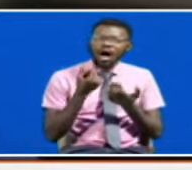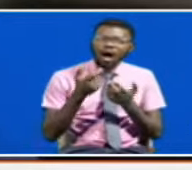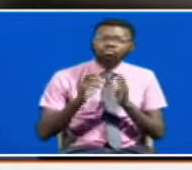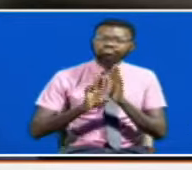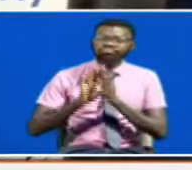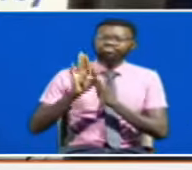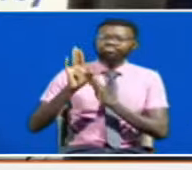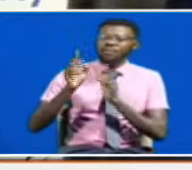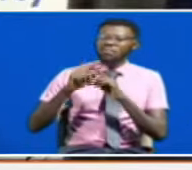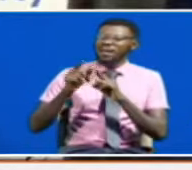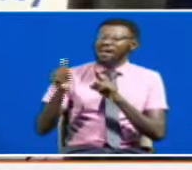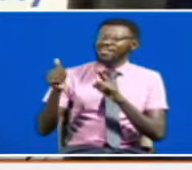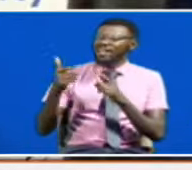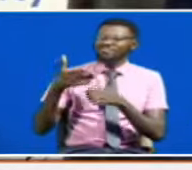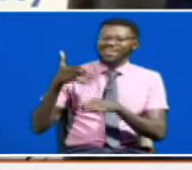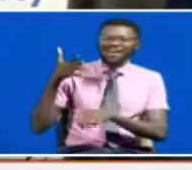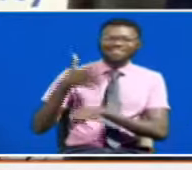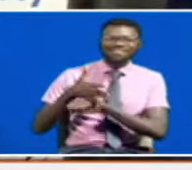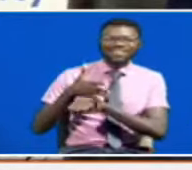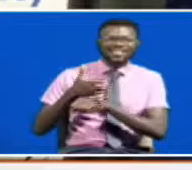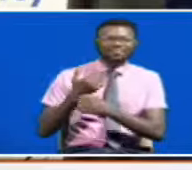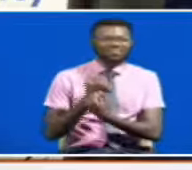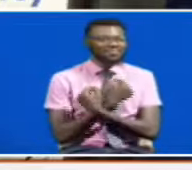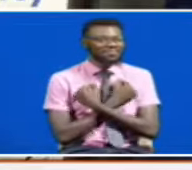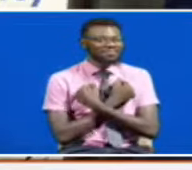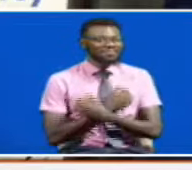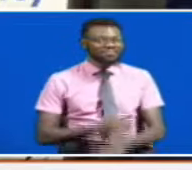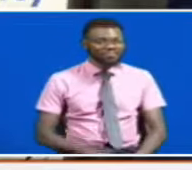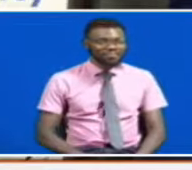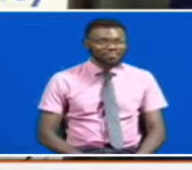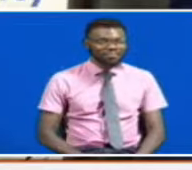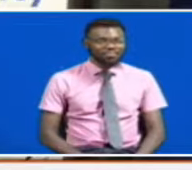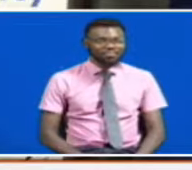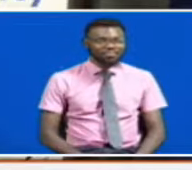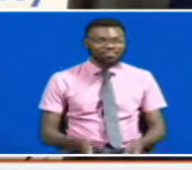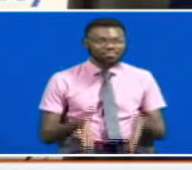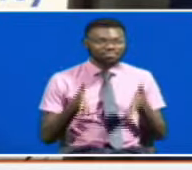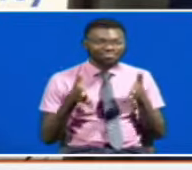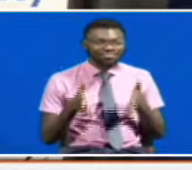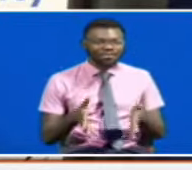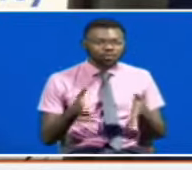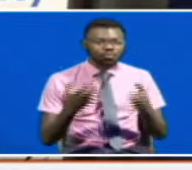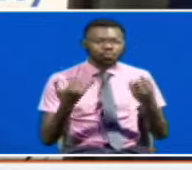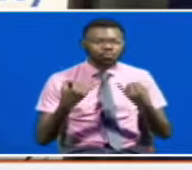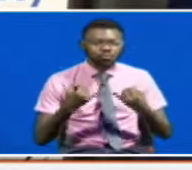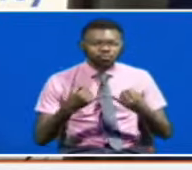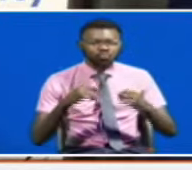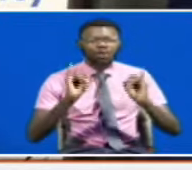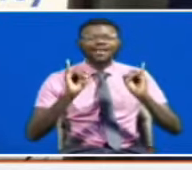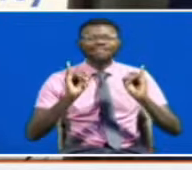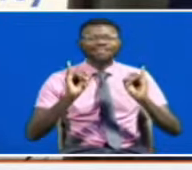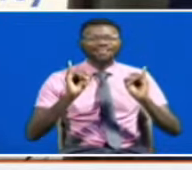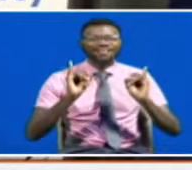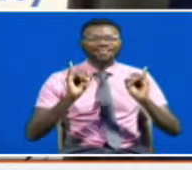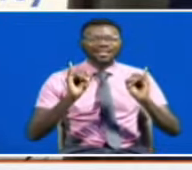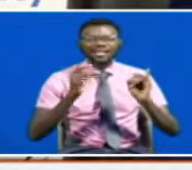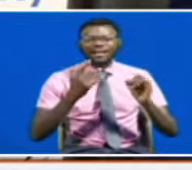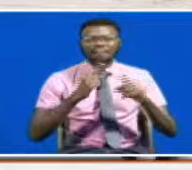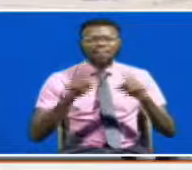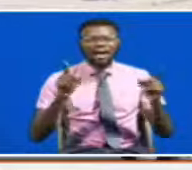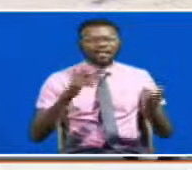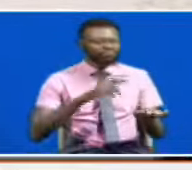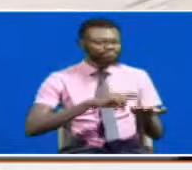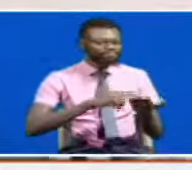want to do that. The human resource definitely resources, we don't have enough. We try to do our best with the limited resources we